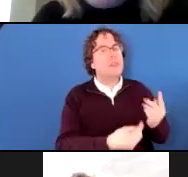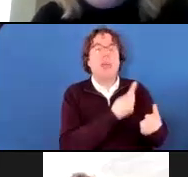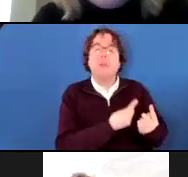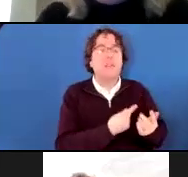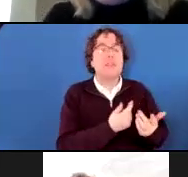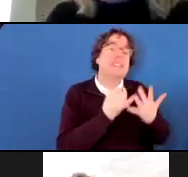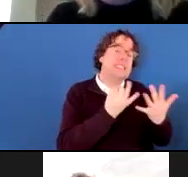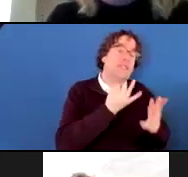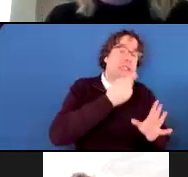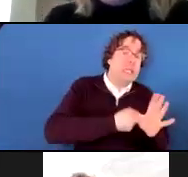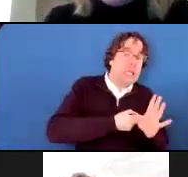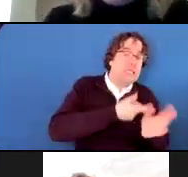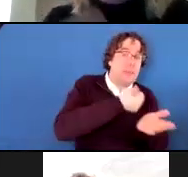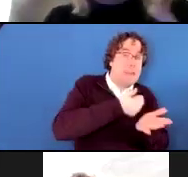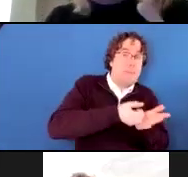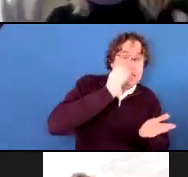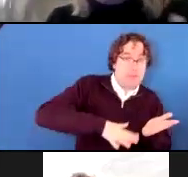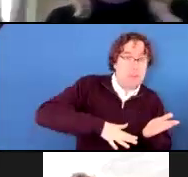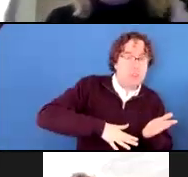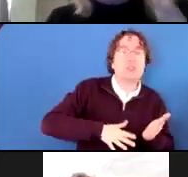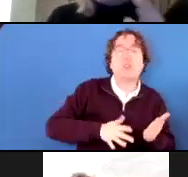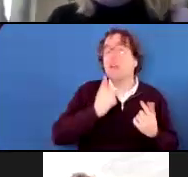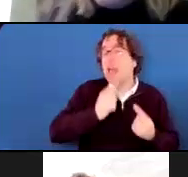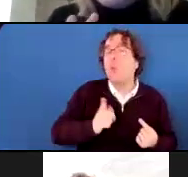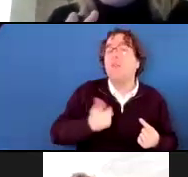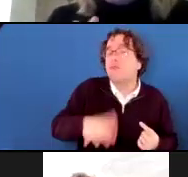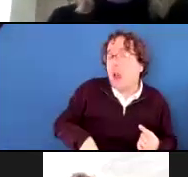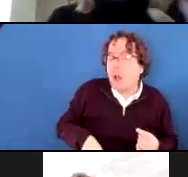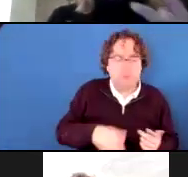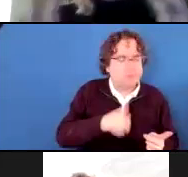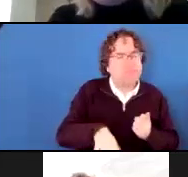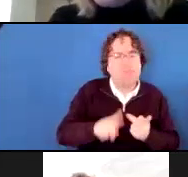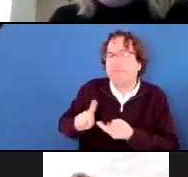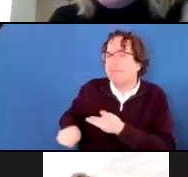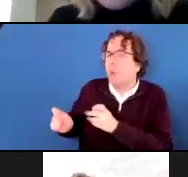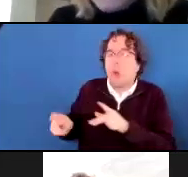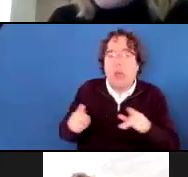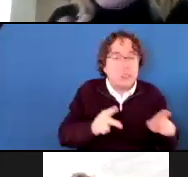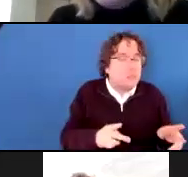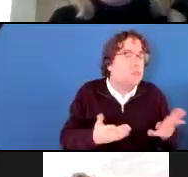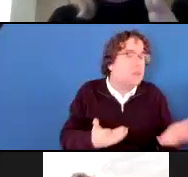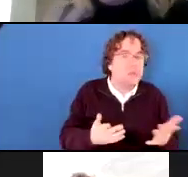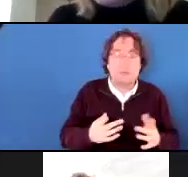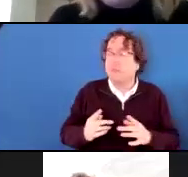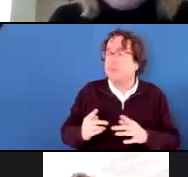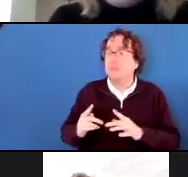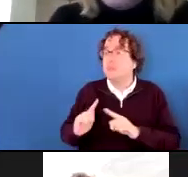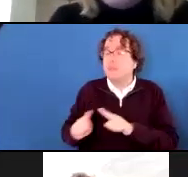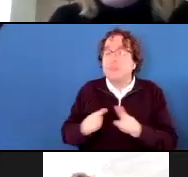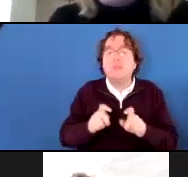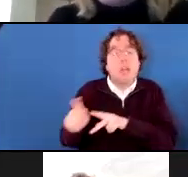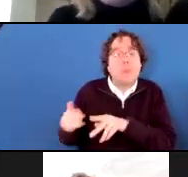experience, and that experience can come from multiple different places, types of work experience,